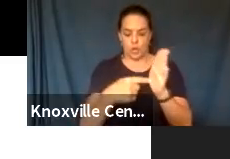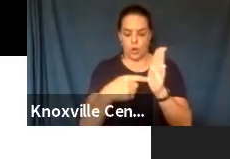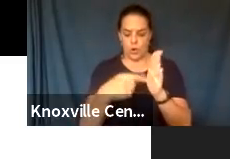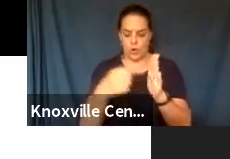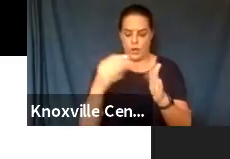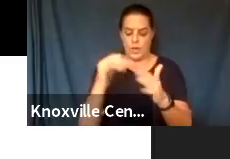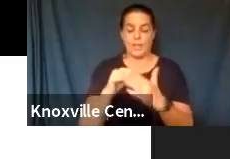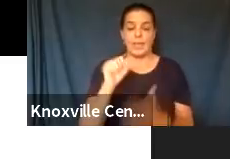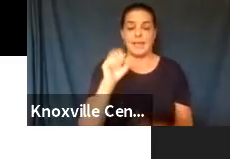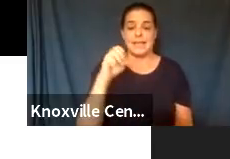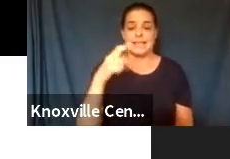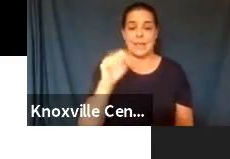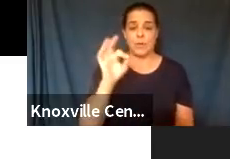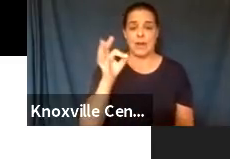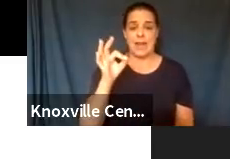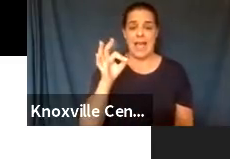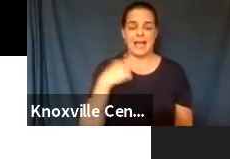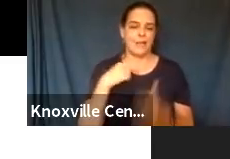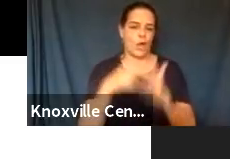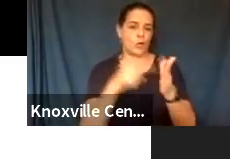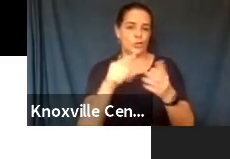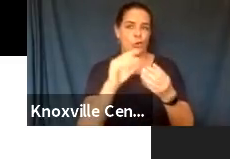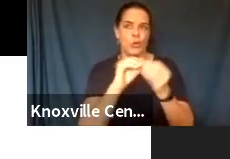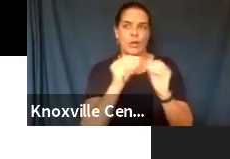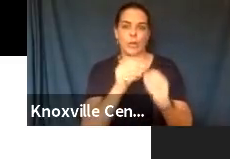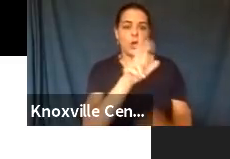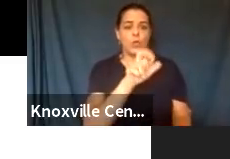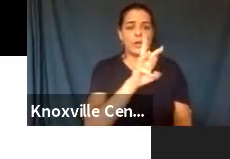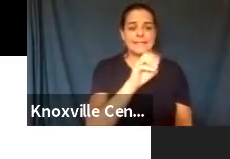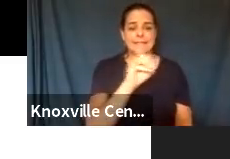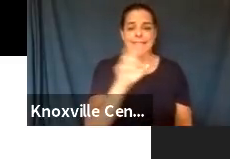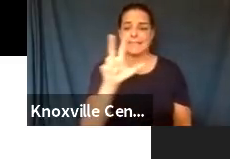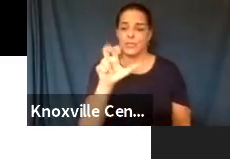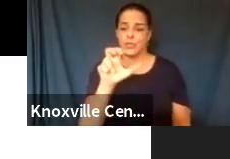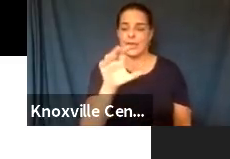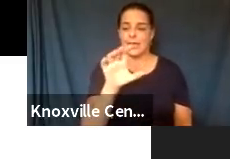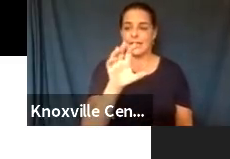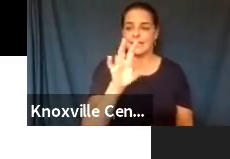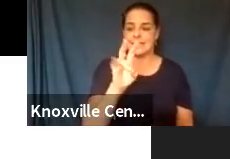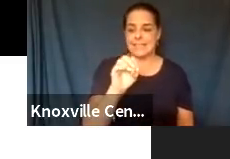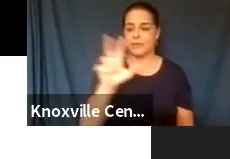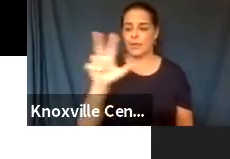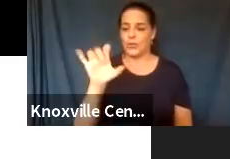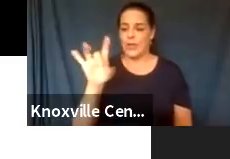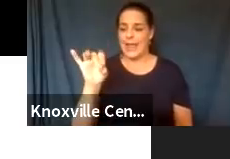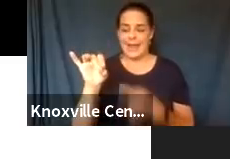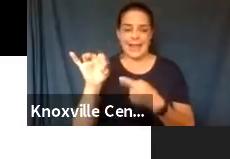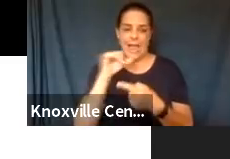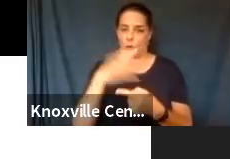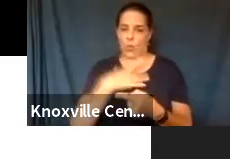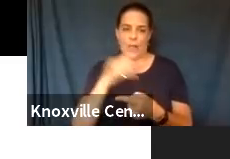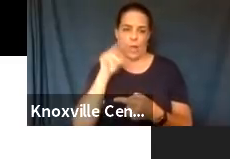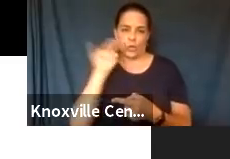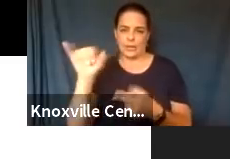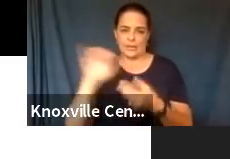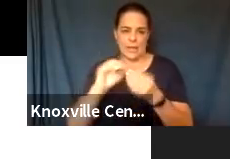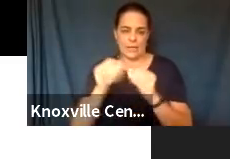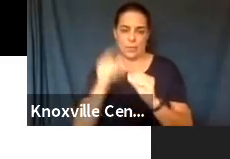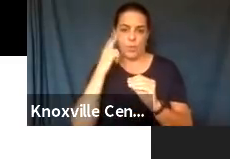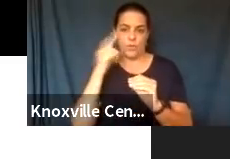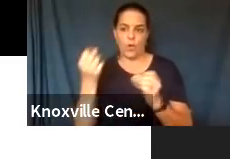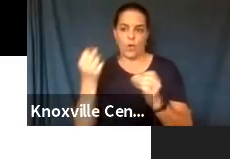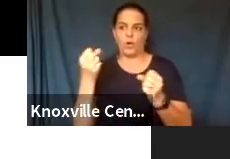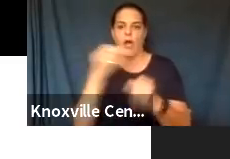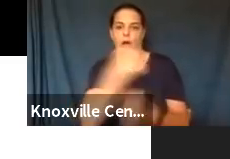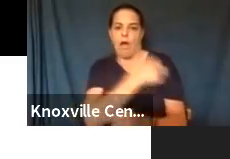September 9th, you know, I've been showing you numbers of 360, 370, 380, which is a number I do not like to look at as far as hospital